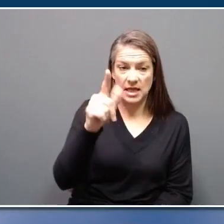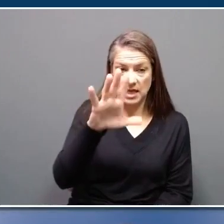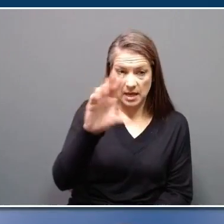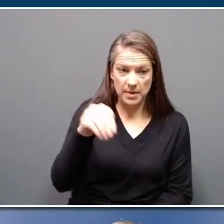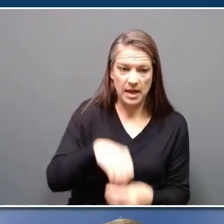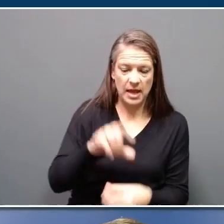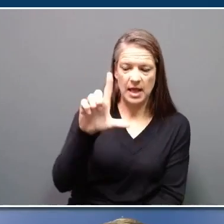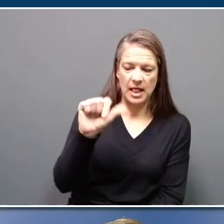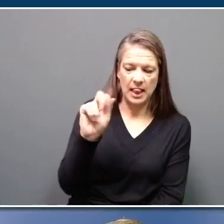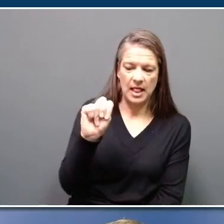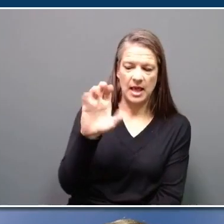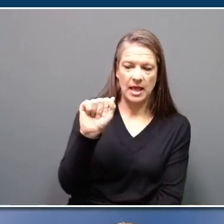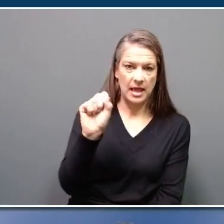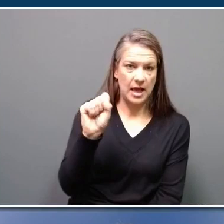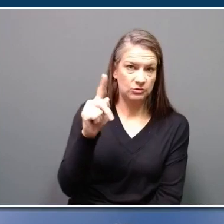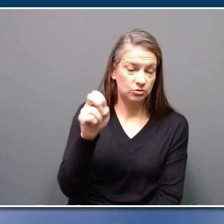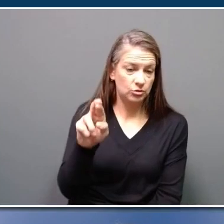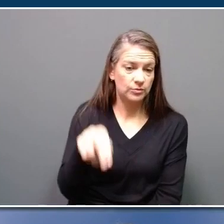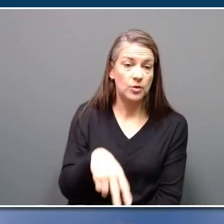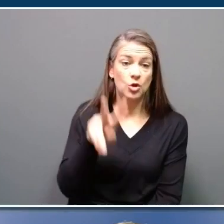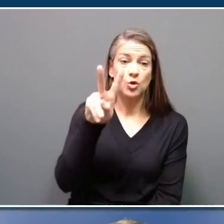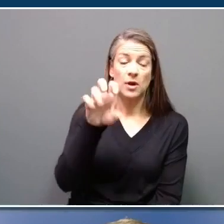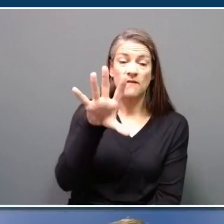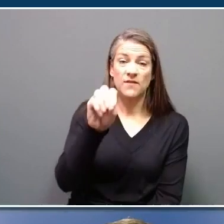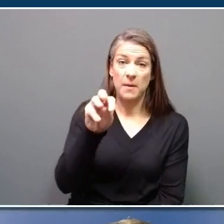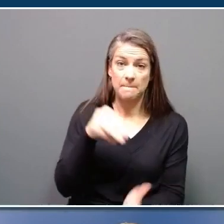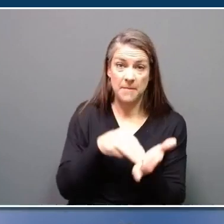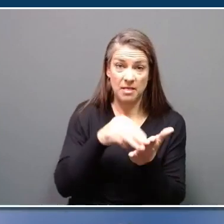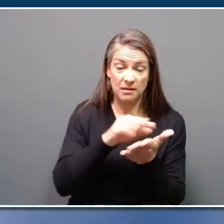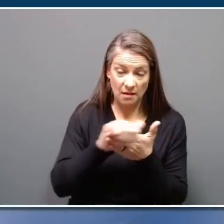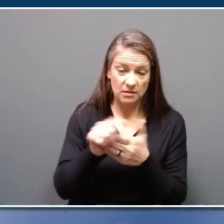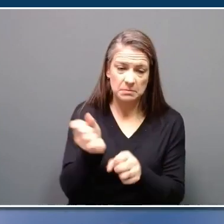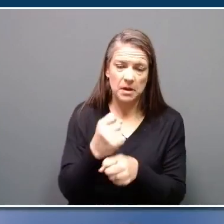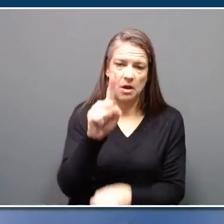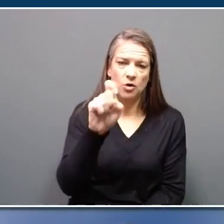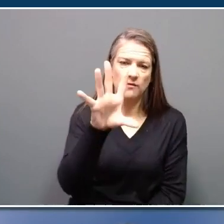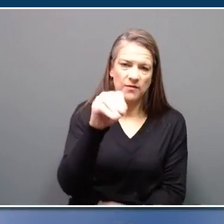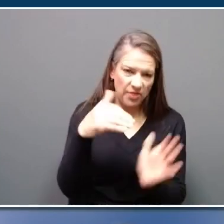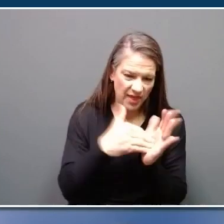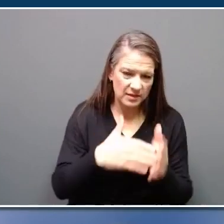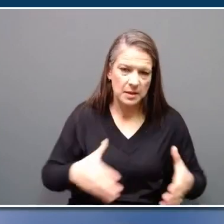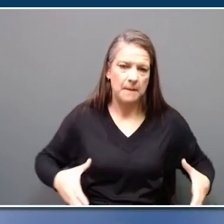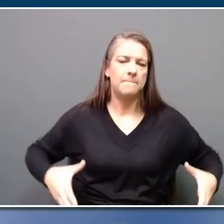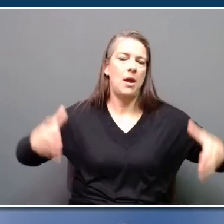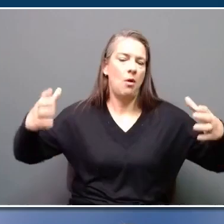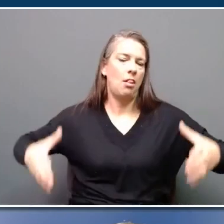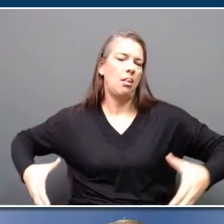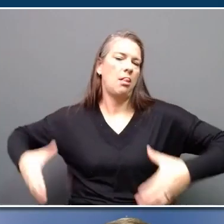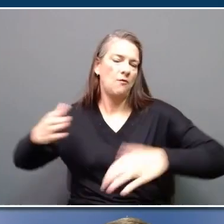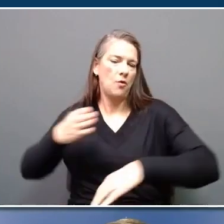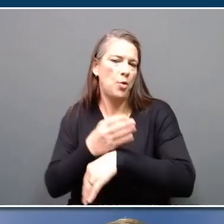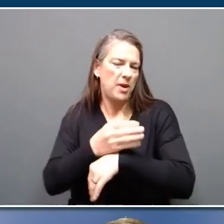more than $250 million project will be capable of producing up to 150,000 barrels of bourbon per year, while supporting the